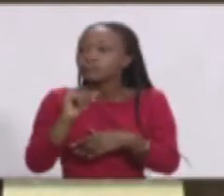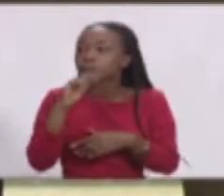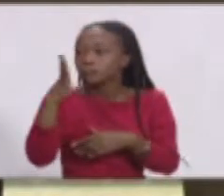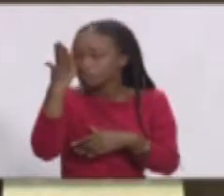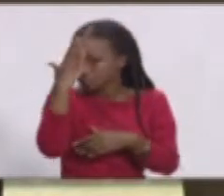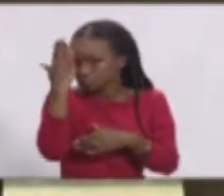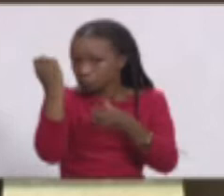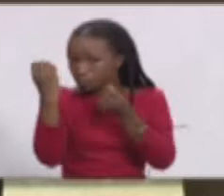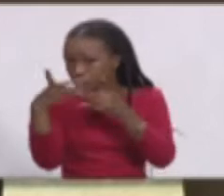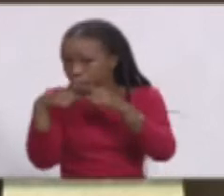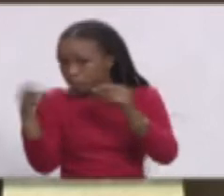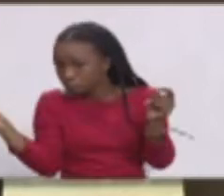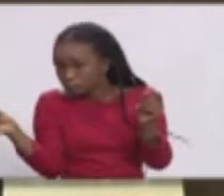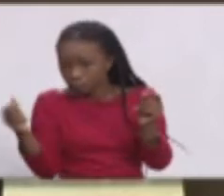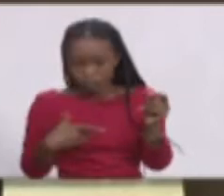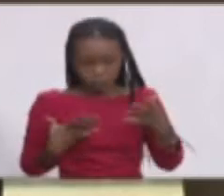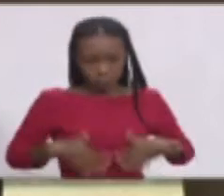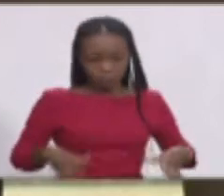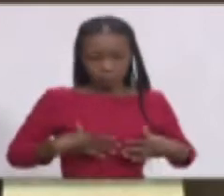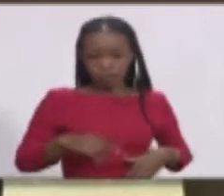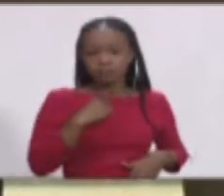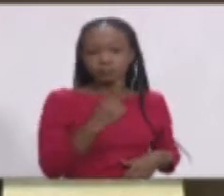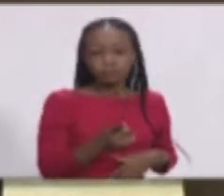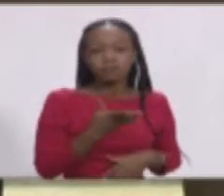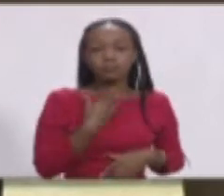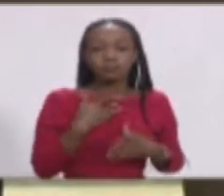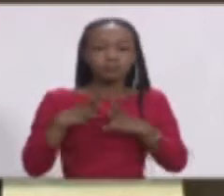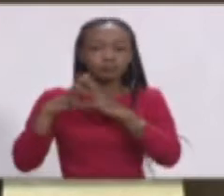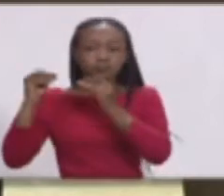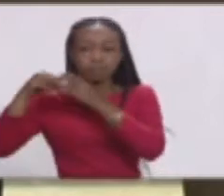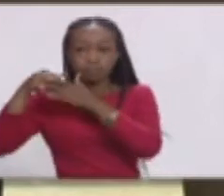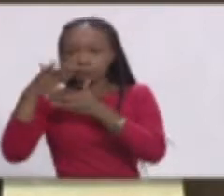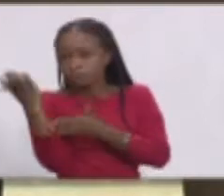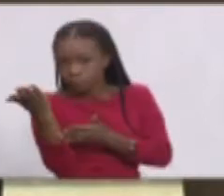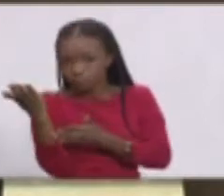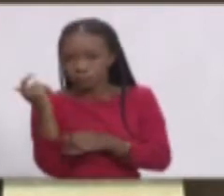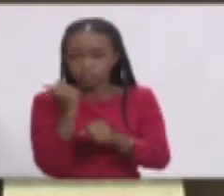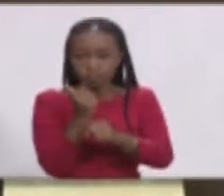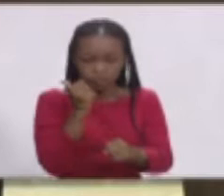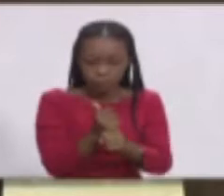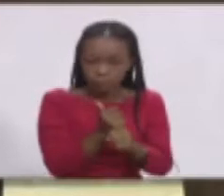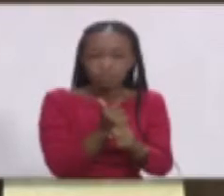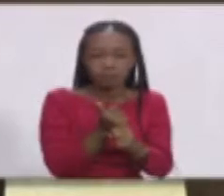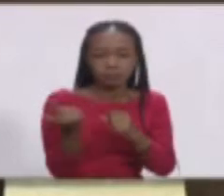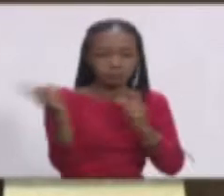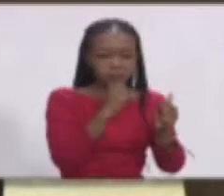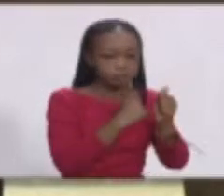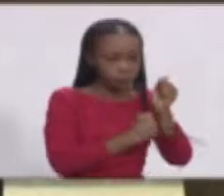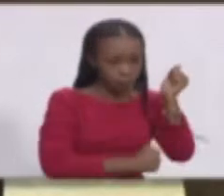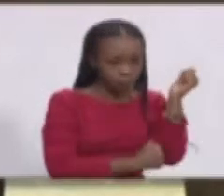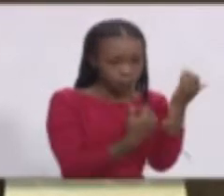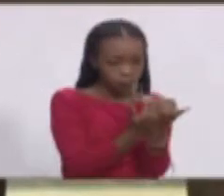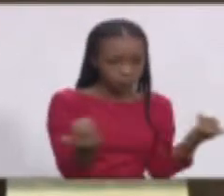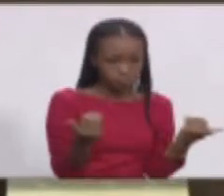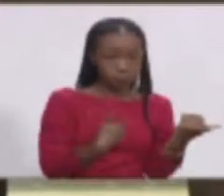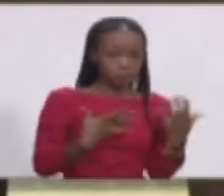much longer. Yes. There's some people who are saying we need to go out there and work to earn our daily living to come and feed our children. Yes. And I'm pretty sure you've had